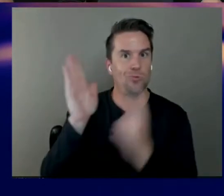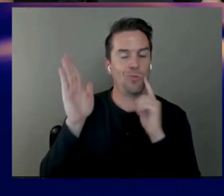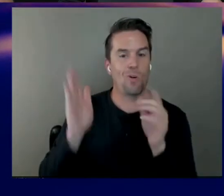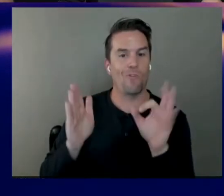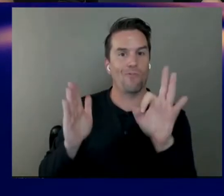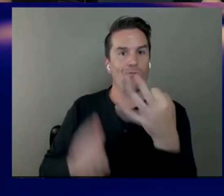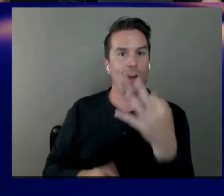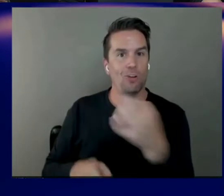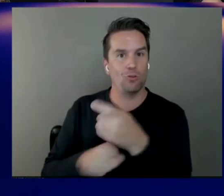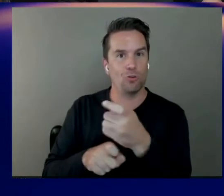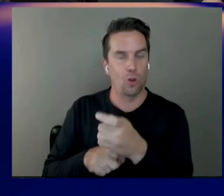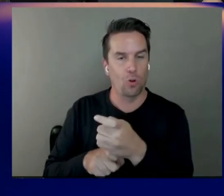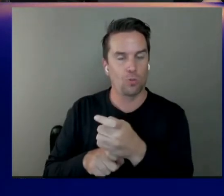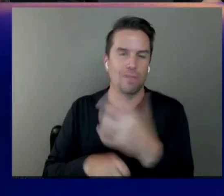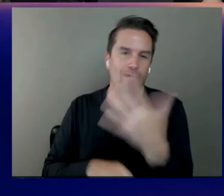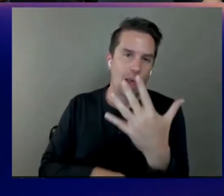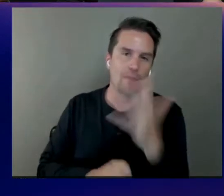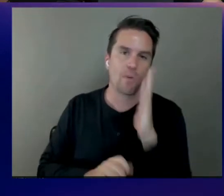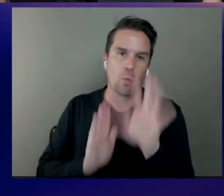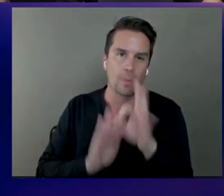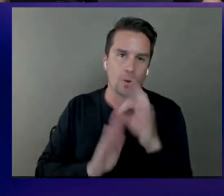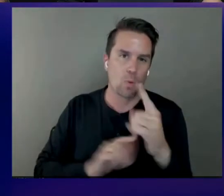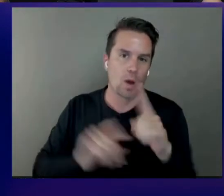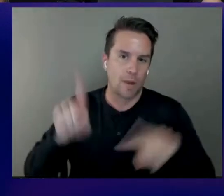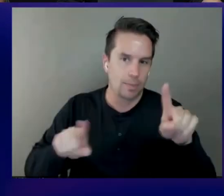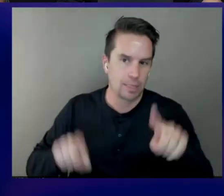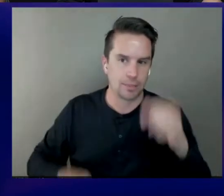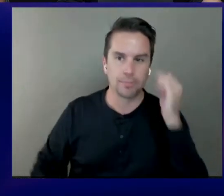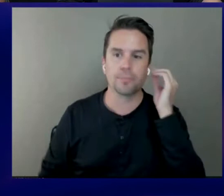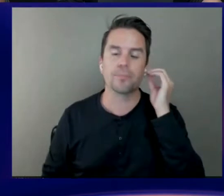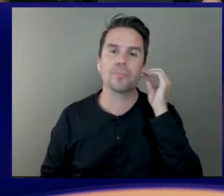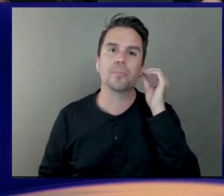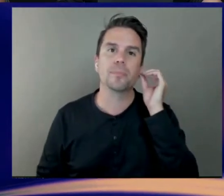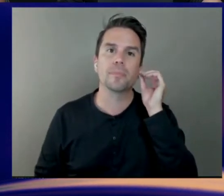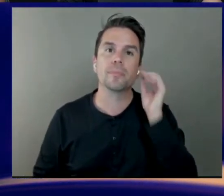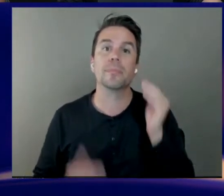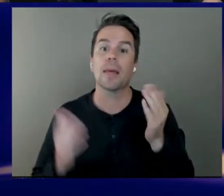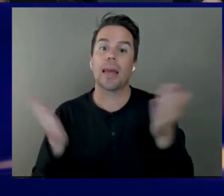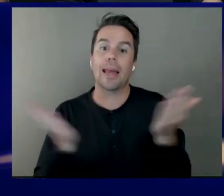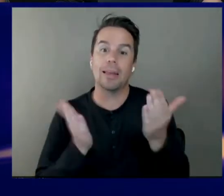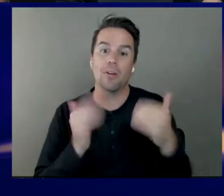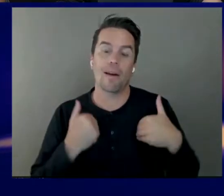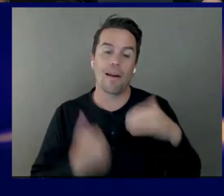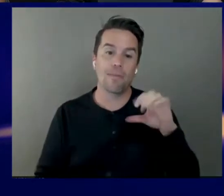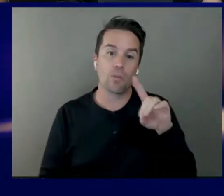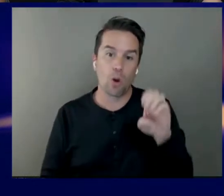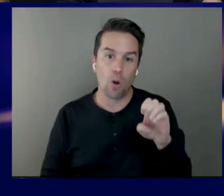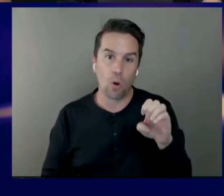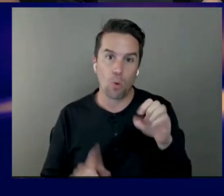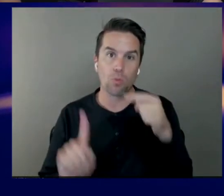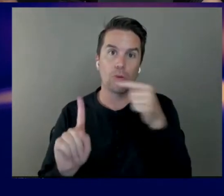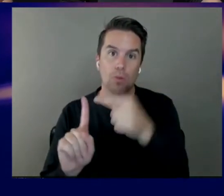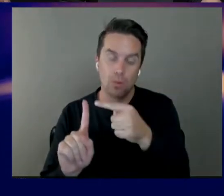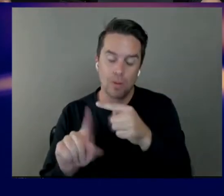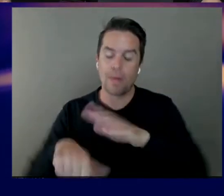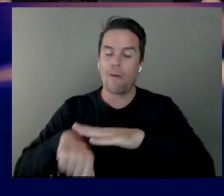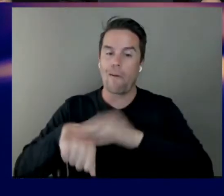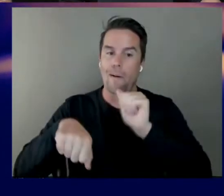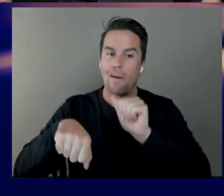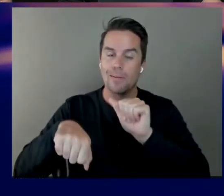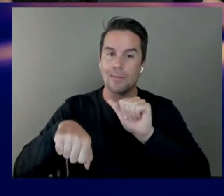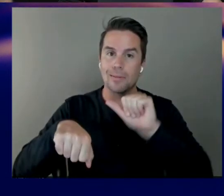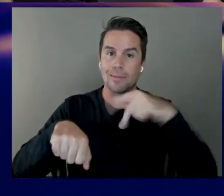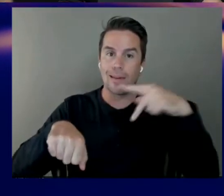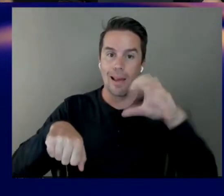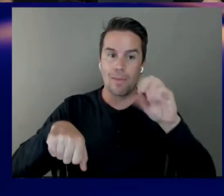select one of them randomly. And up here, I have some code that calls AppConfig for a